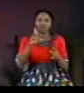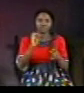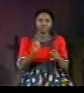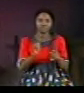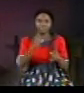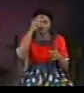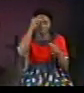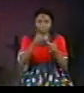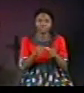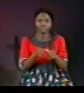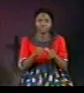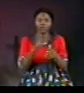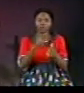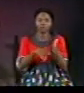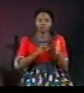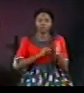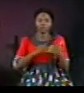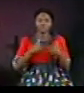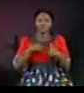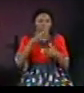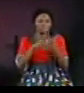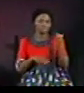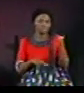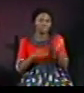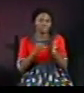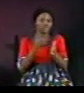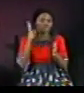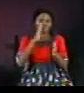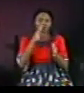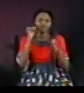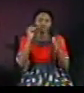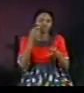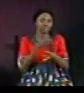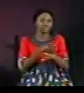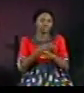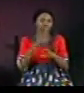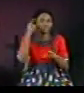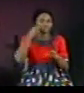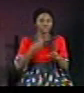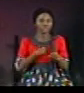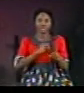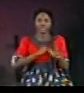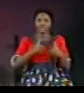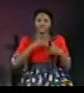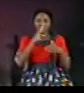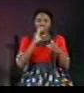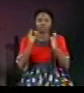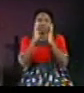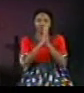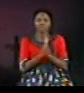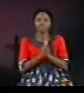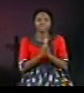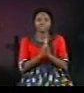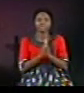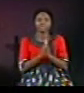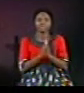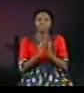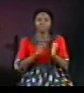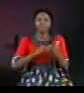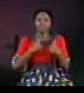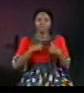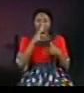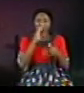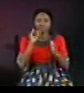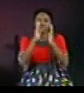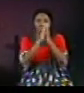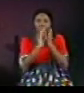will be so difficult for me. And I've been praying, and this issue has been with me since last year, June. I've been praying to God that, oh